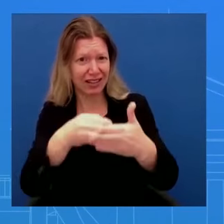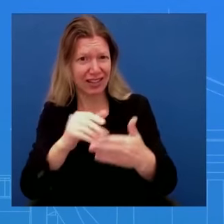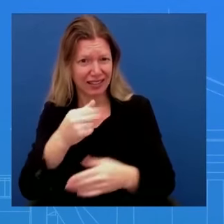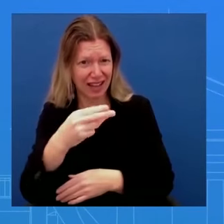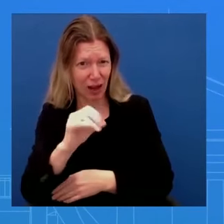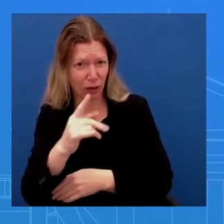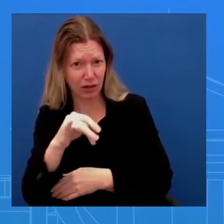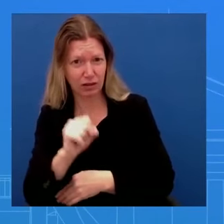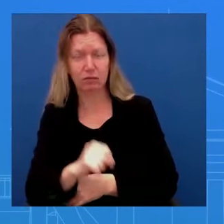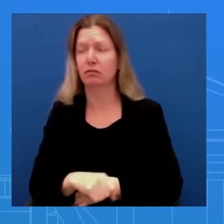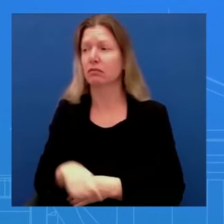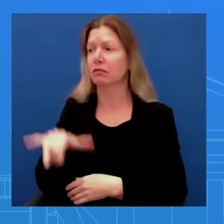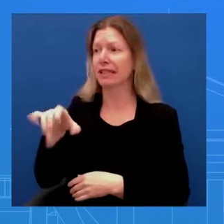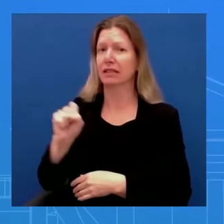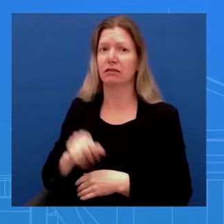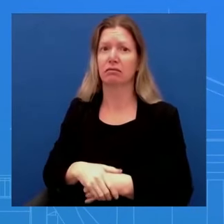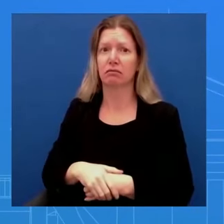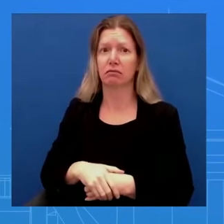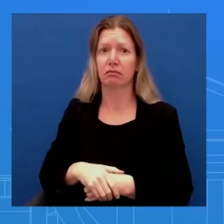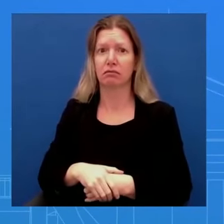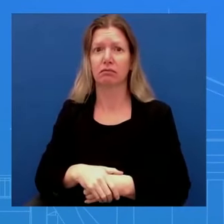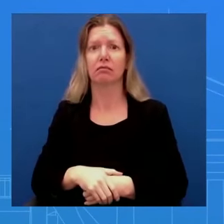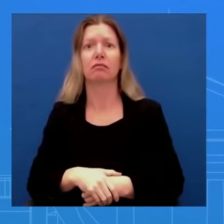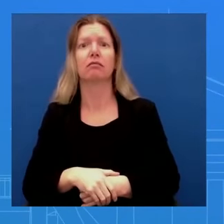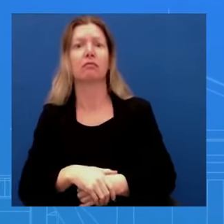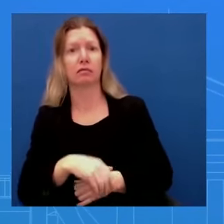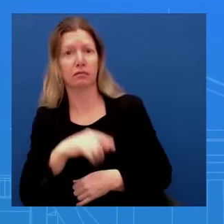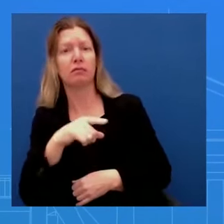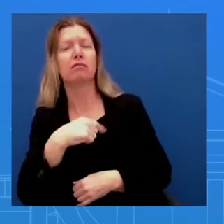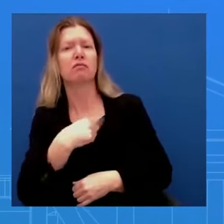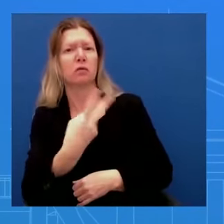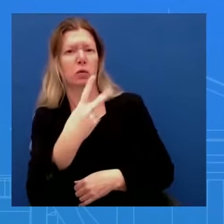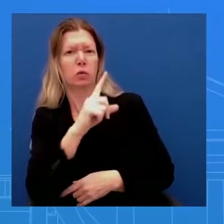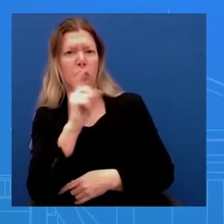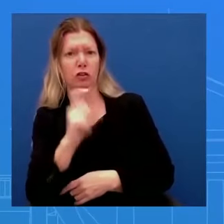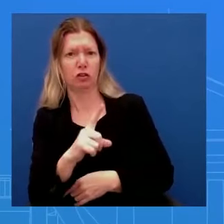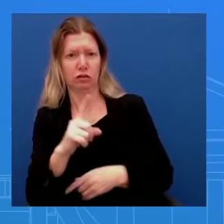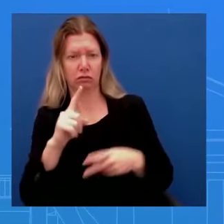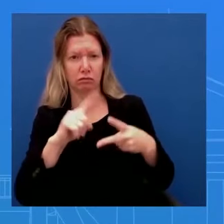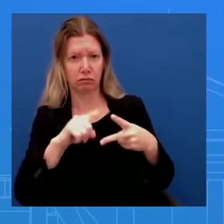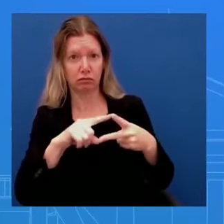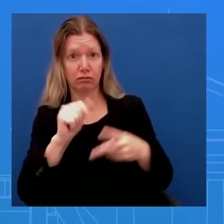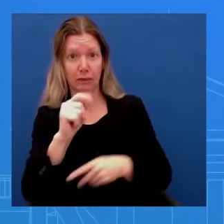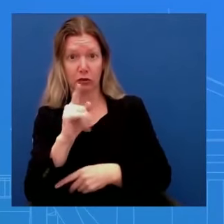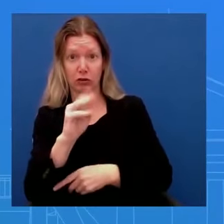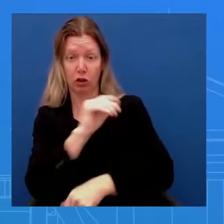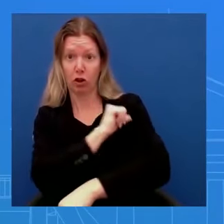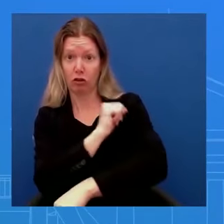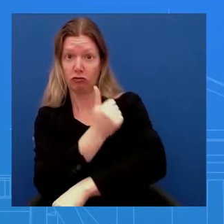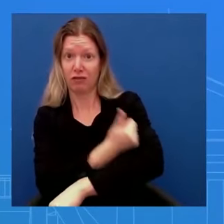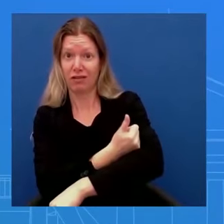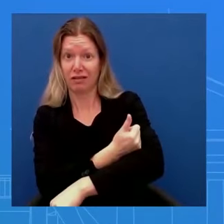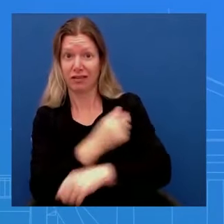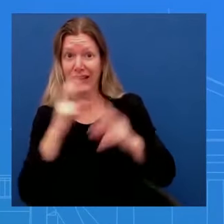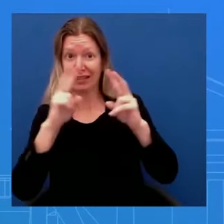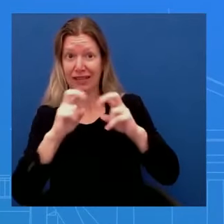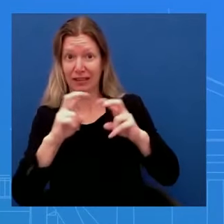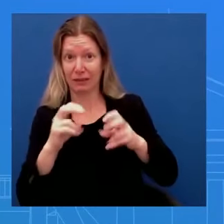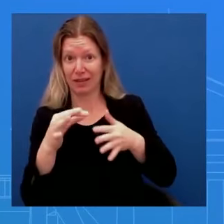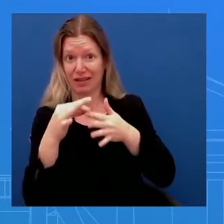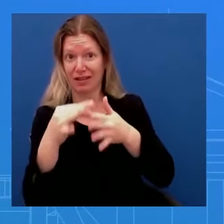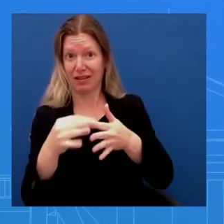Two questions. One on Gaza. The administration authorized an assessment led by the UN to see if civilians can go back to